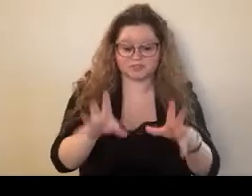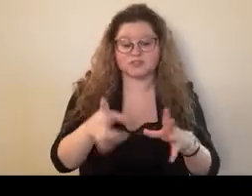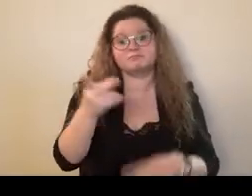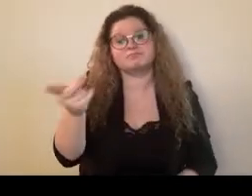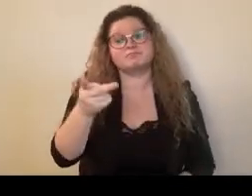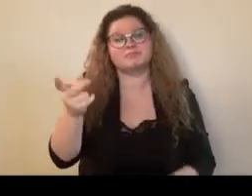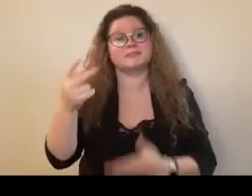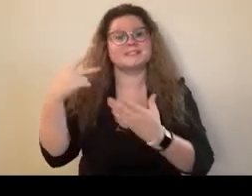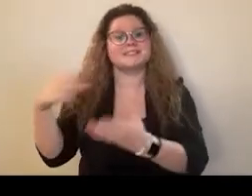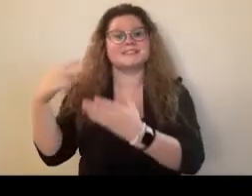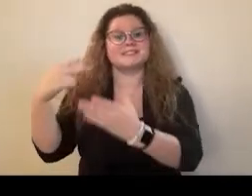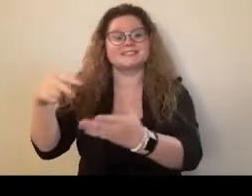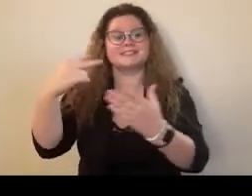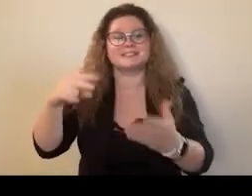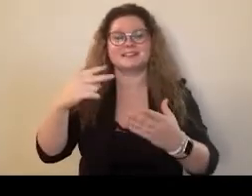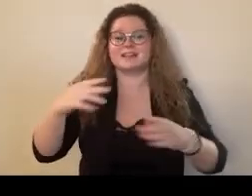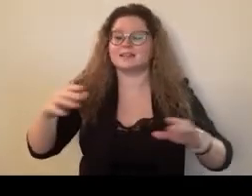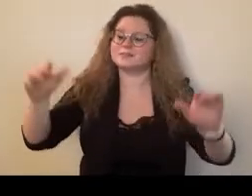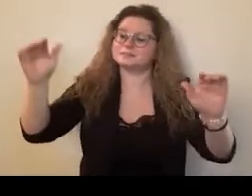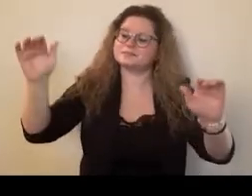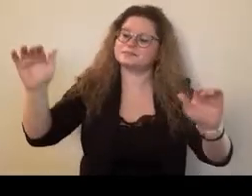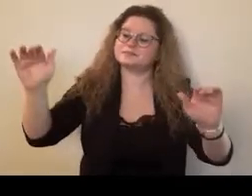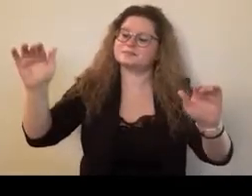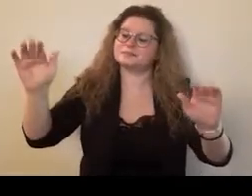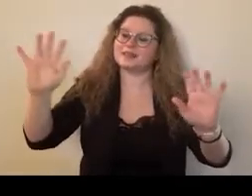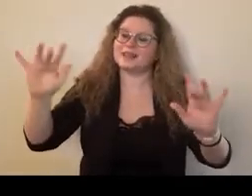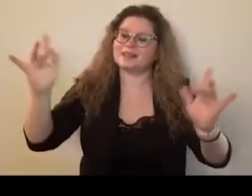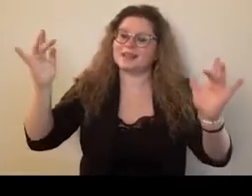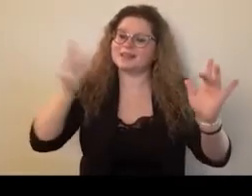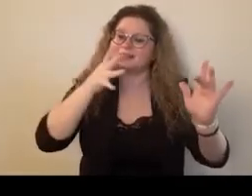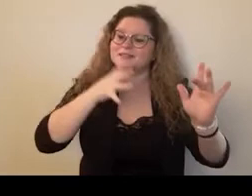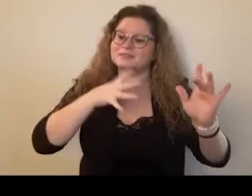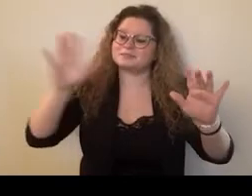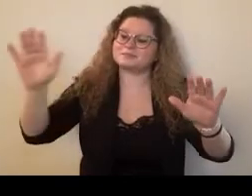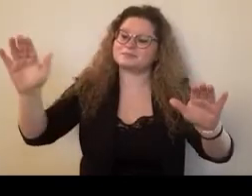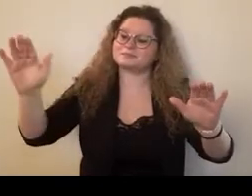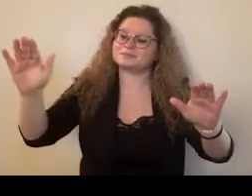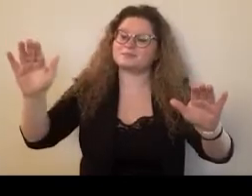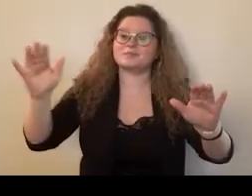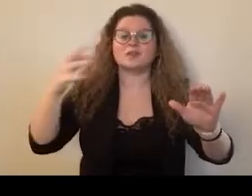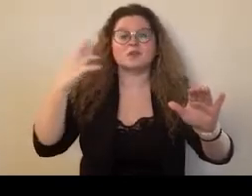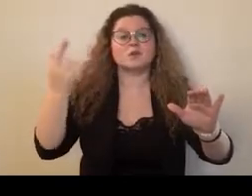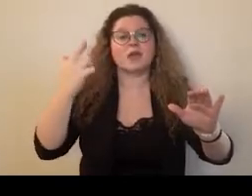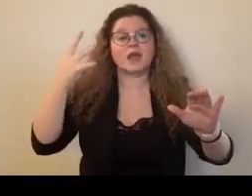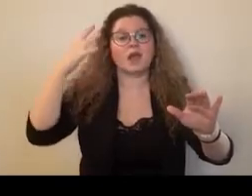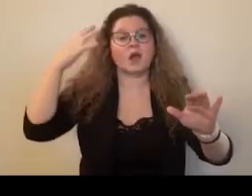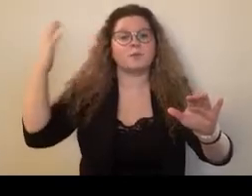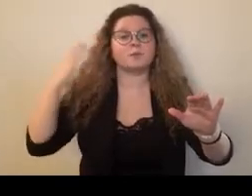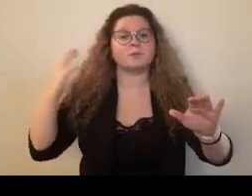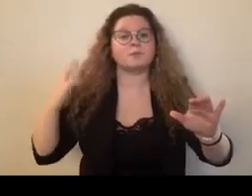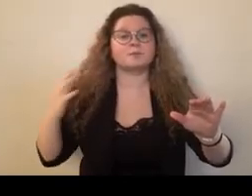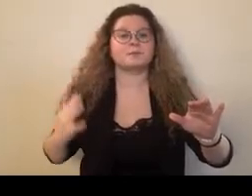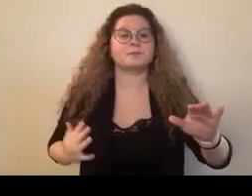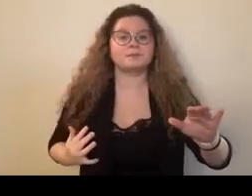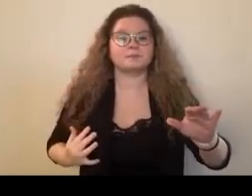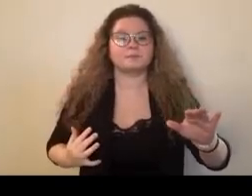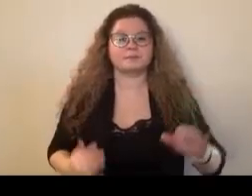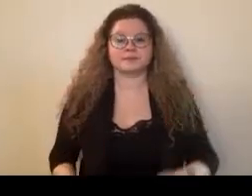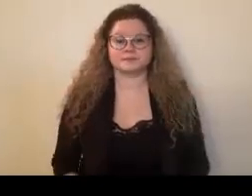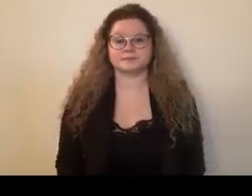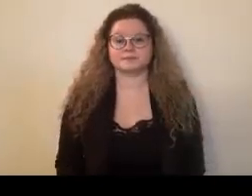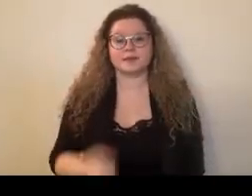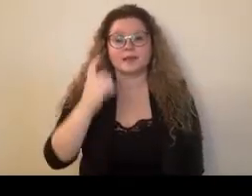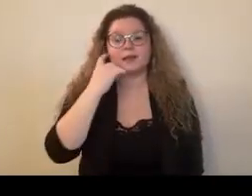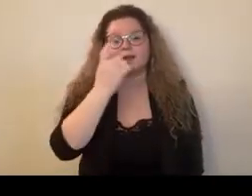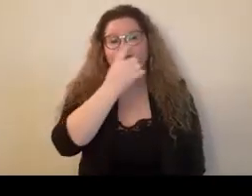has a gentle touch on the gentleman's arm and shoulders. Her hair is long and grey and falls over her shoulder. Her eyes